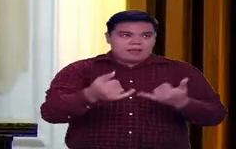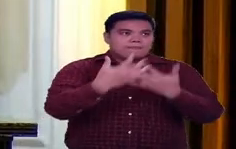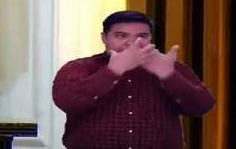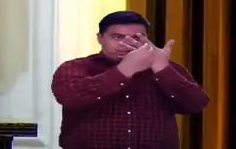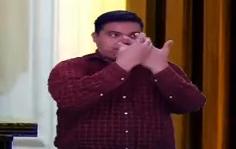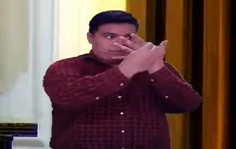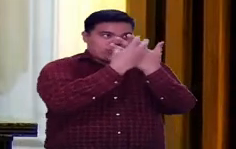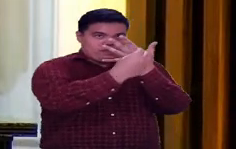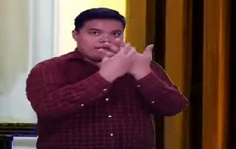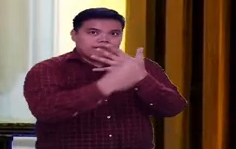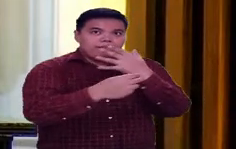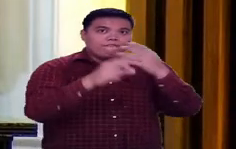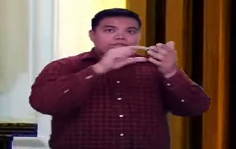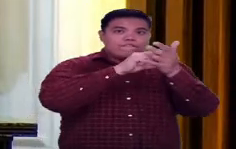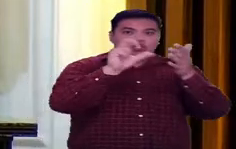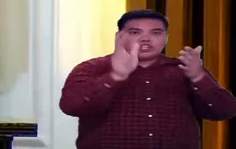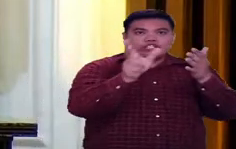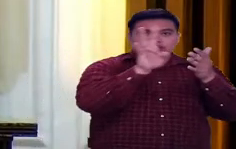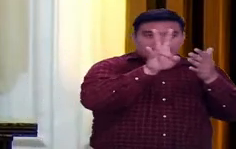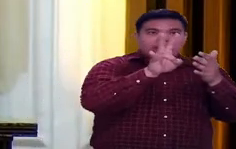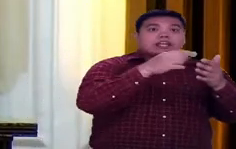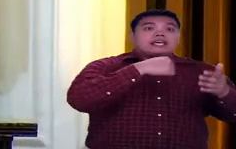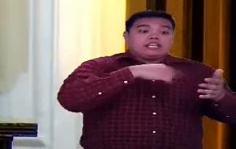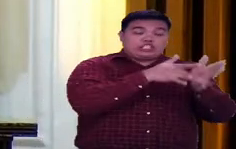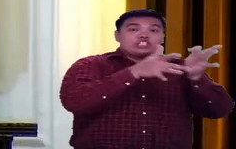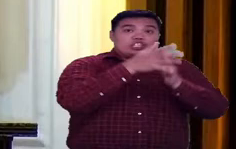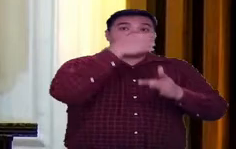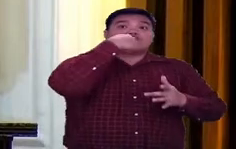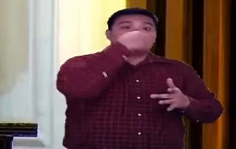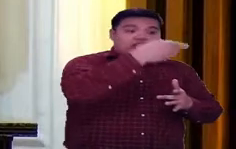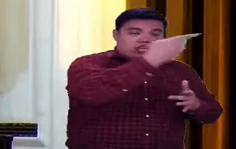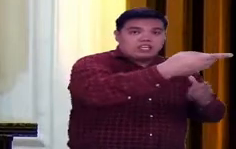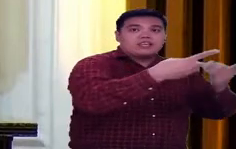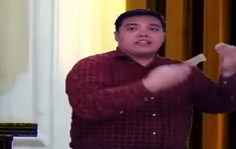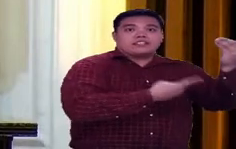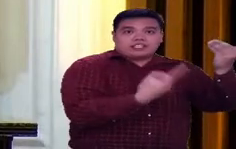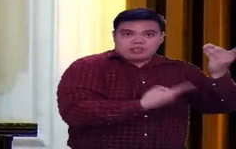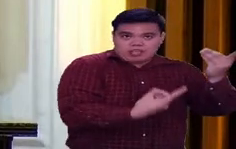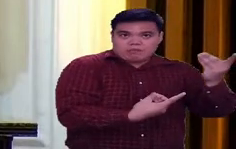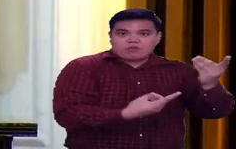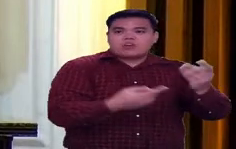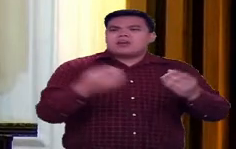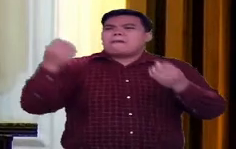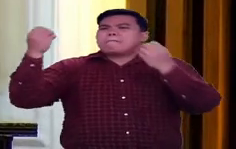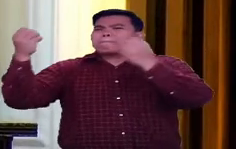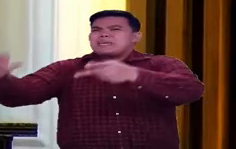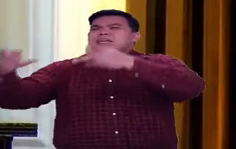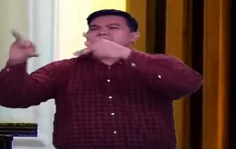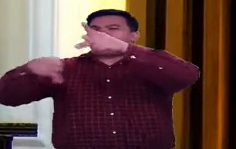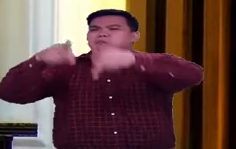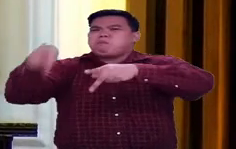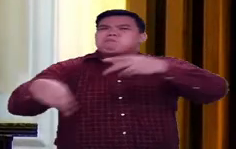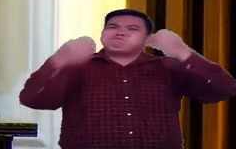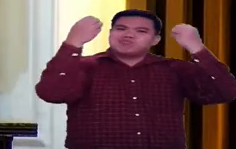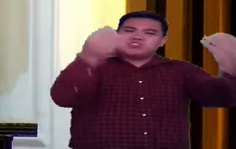me. Verse 37. Then saith he unto his disciples,